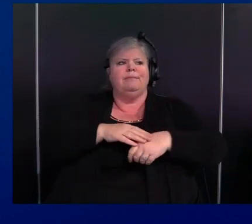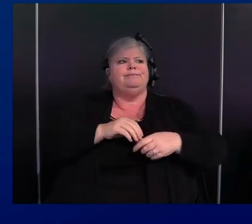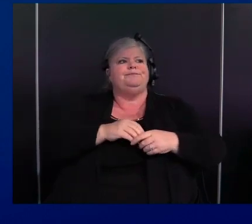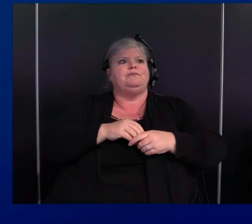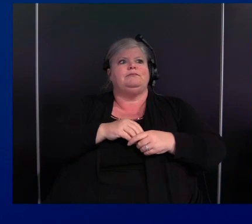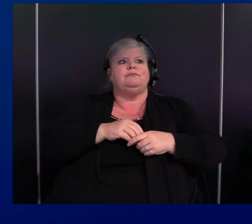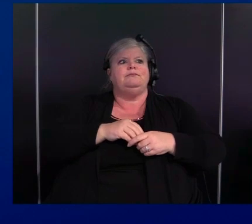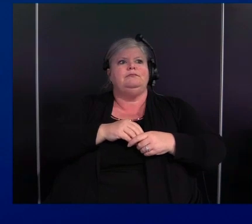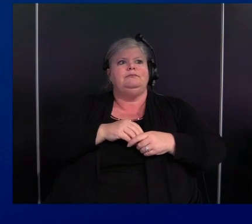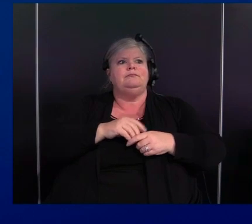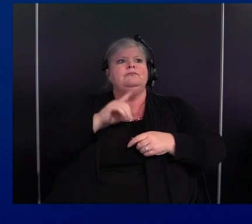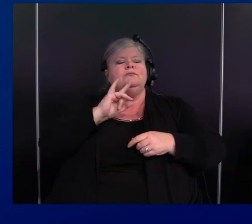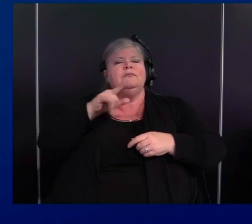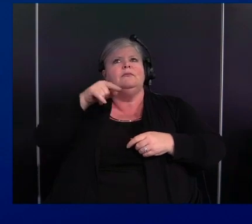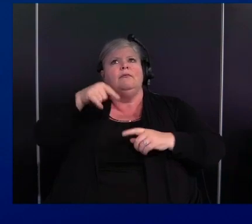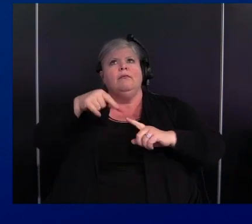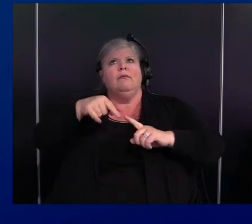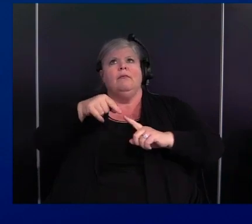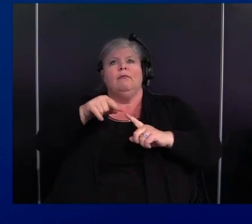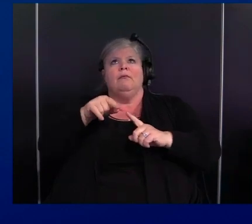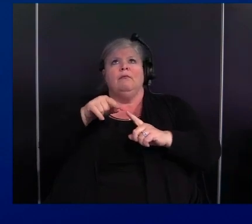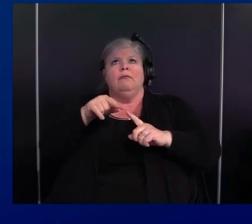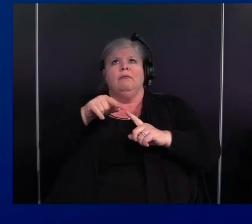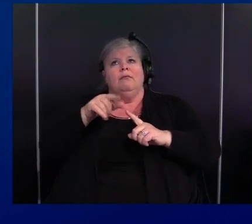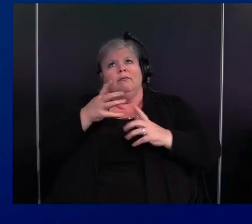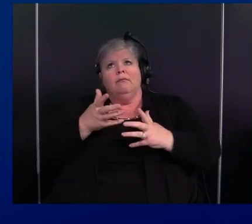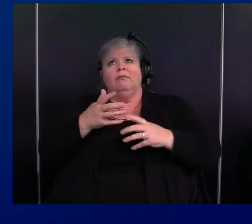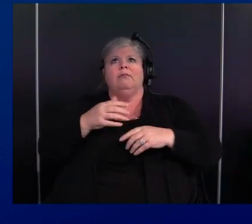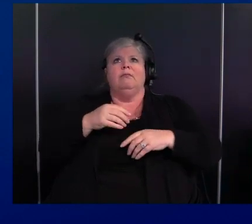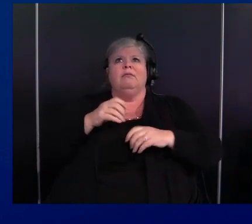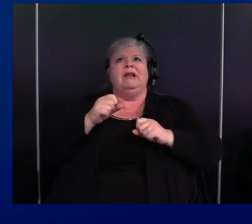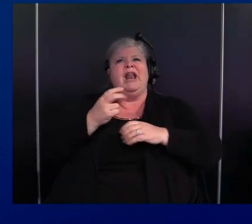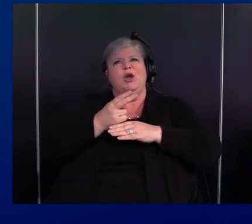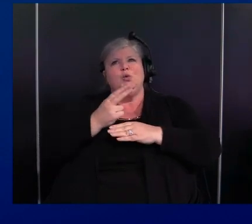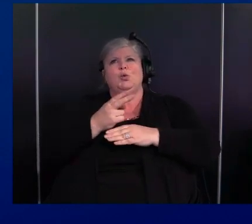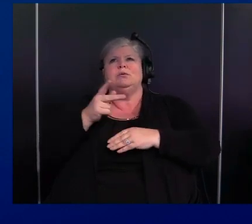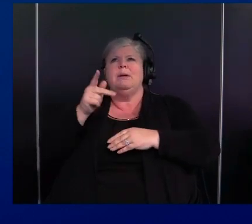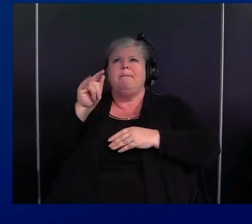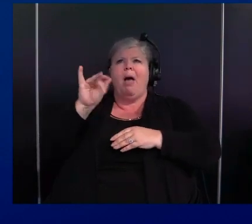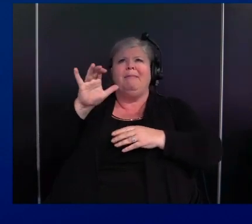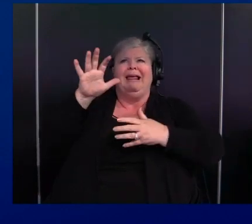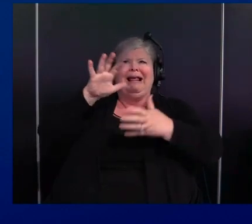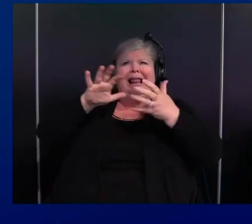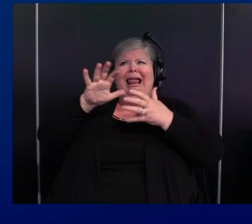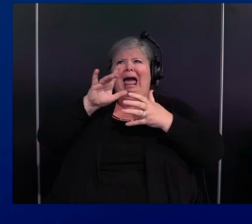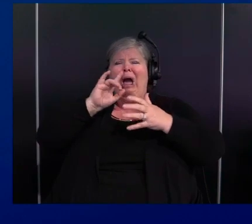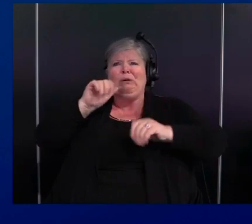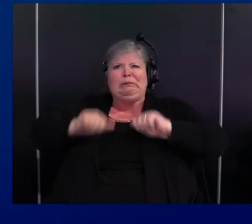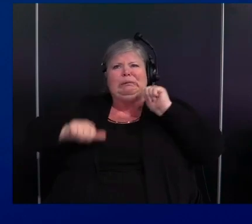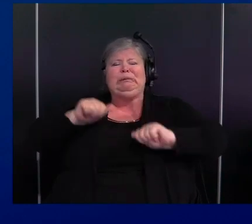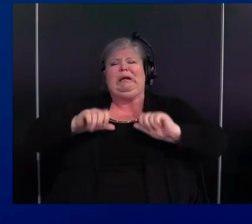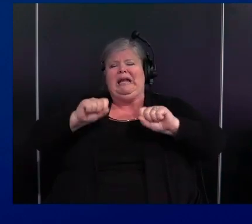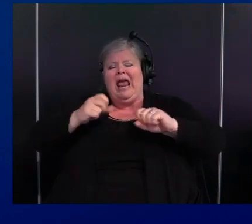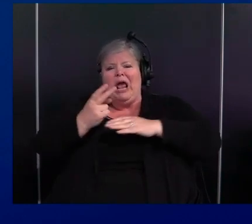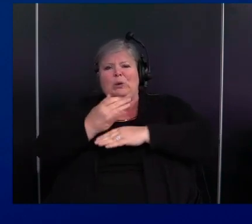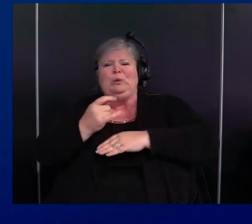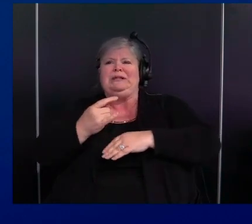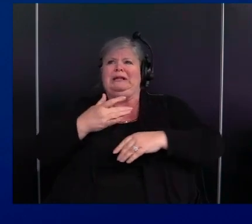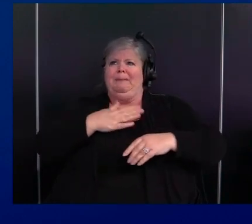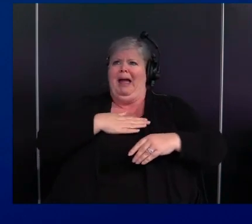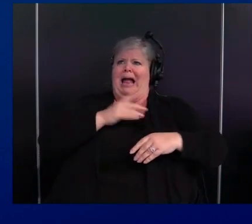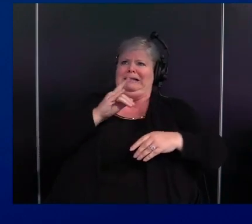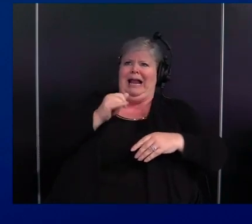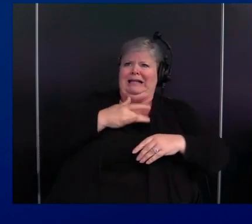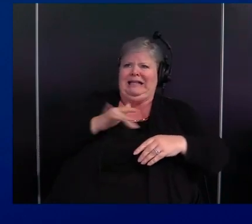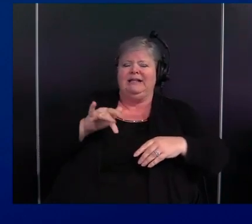the core of people evaluating, can I use public cloud? Can I put sensitive data in public cloud? And interestingly enough, a